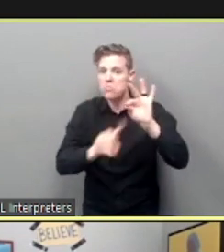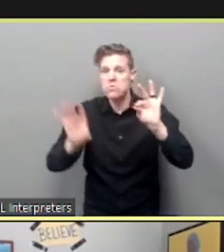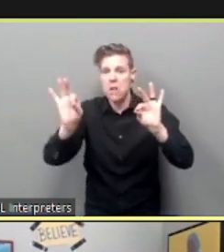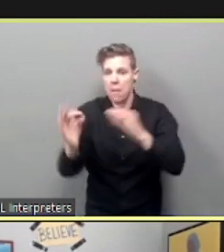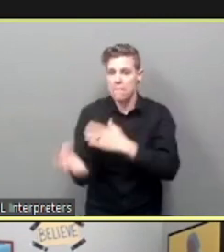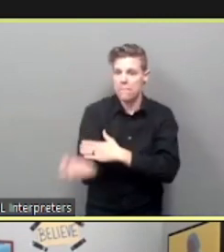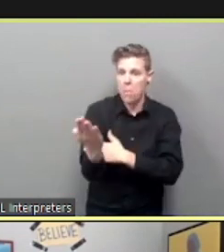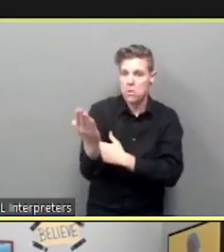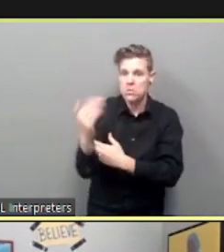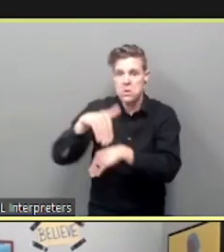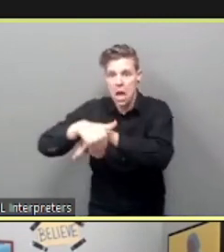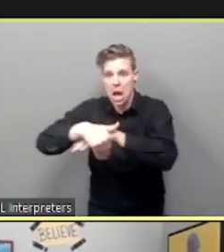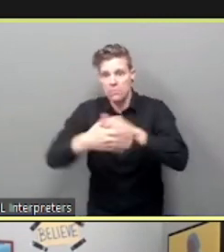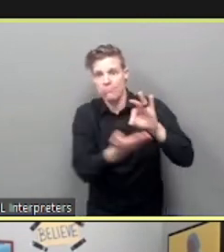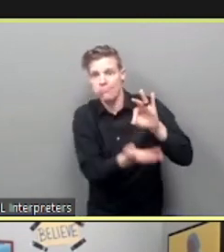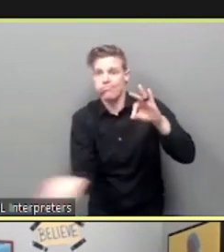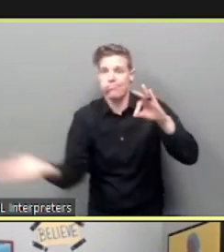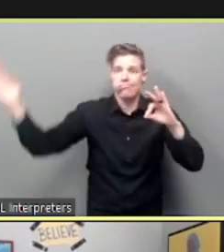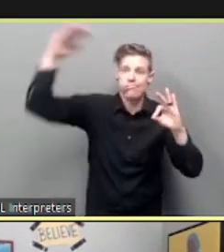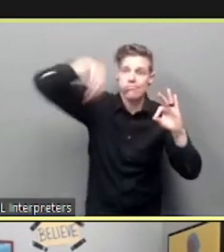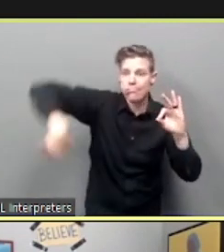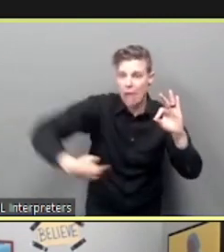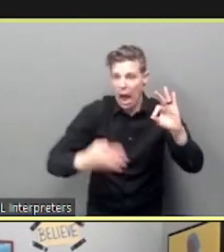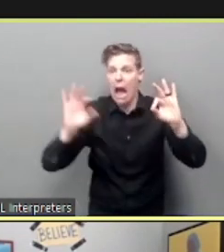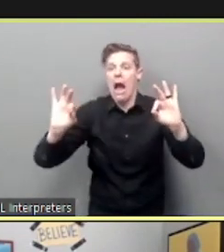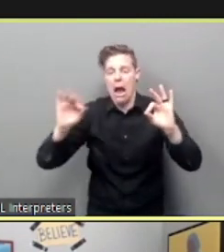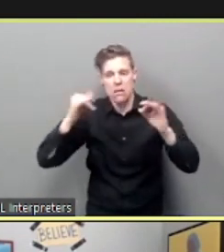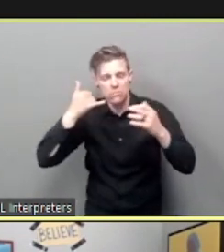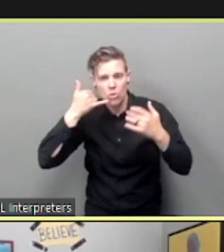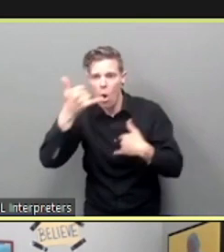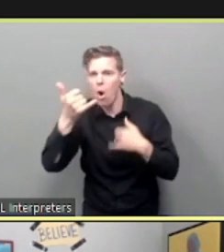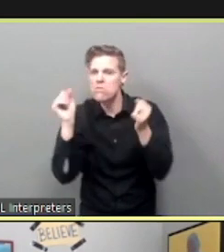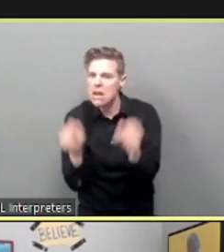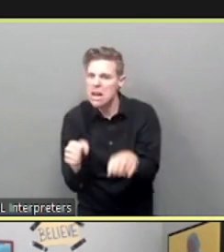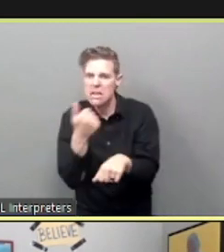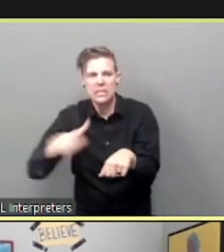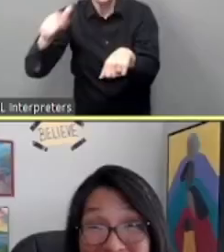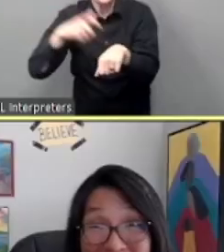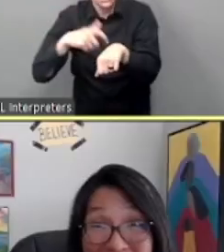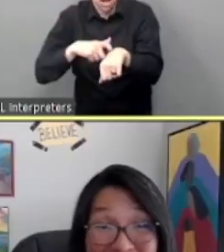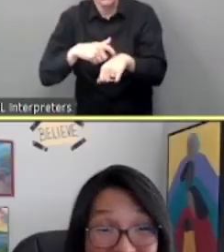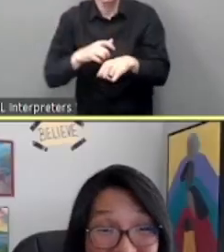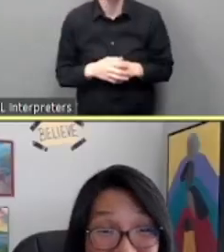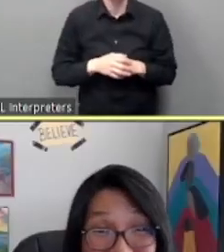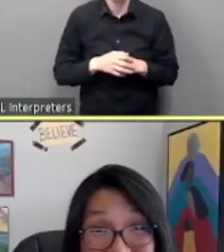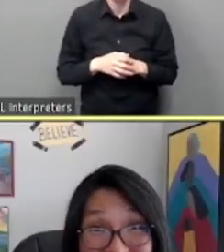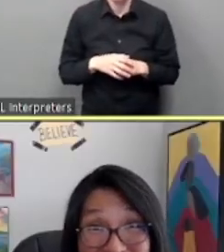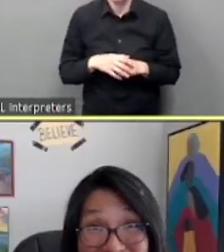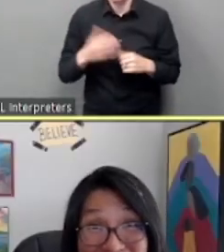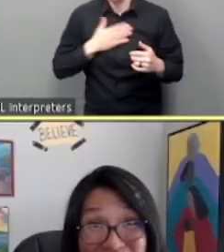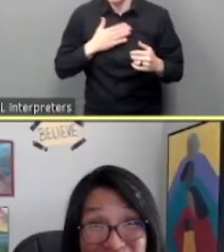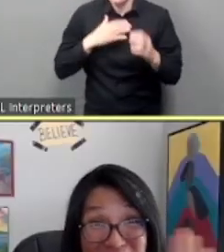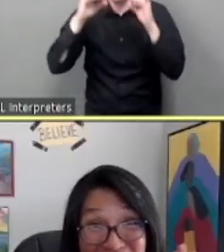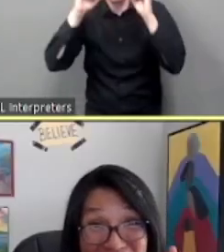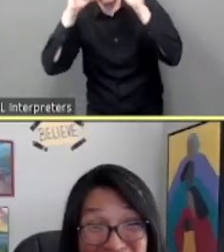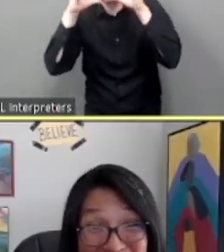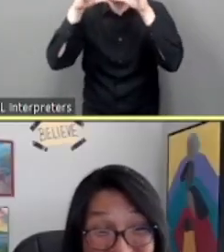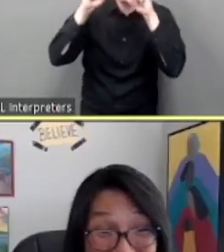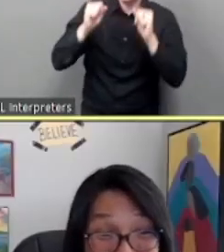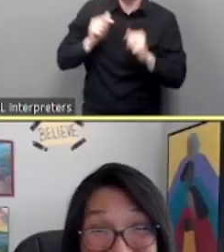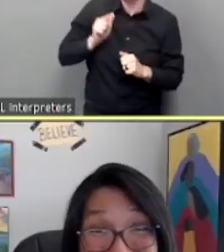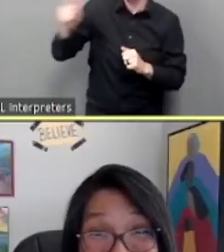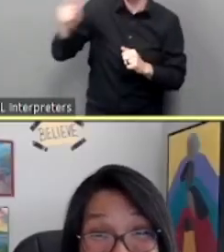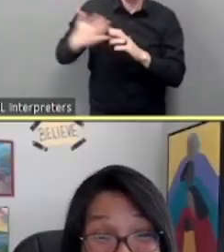slide. And then I want to pass it over to my amazing colleague, Dr. Christine Ross. So thank